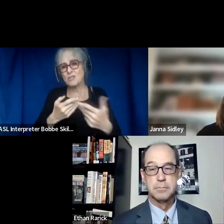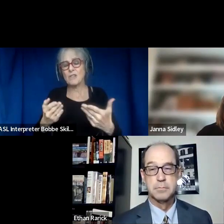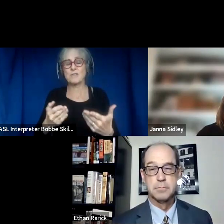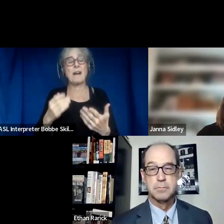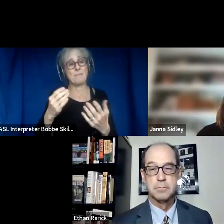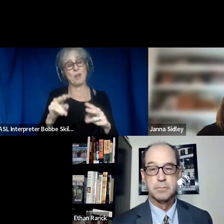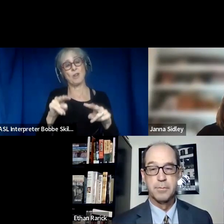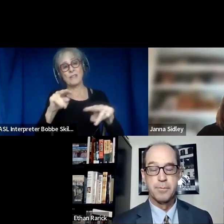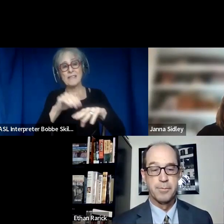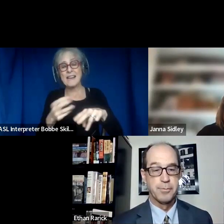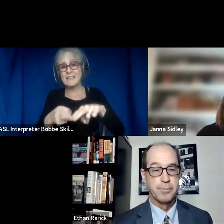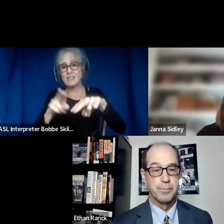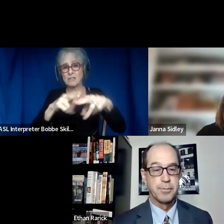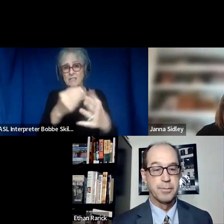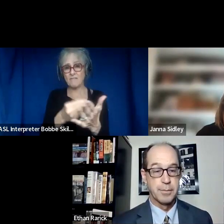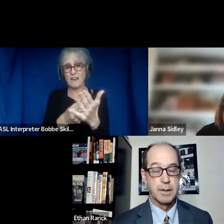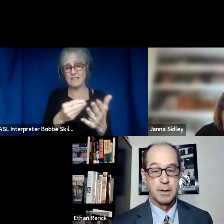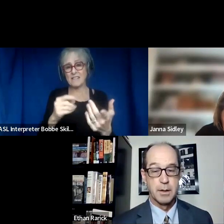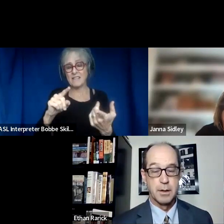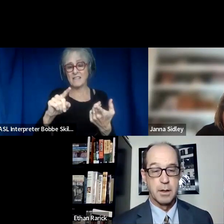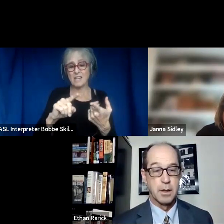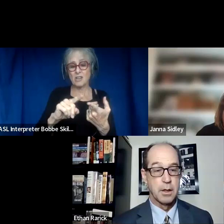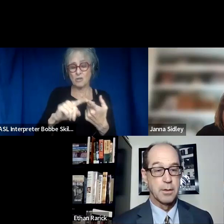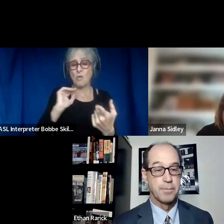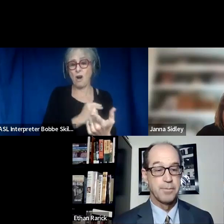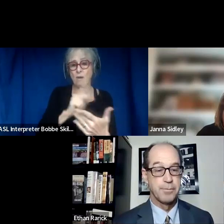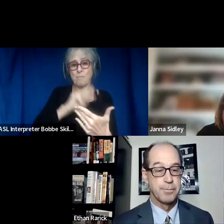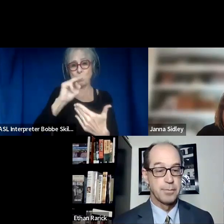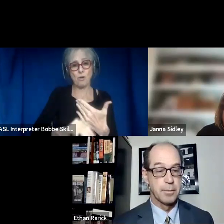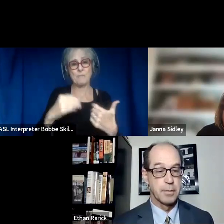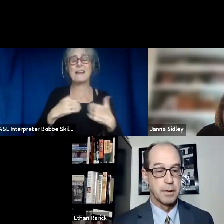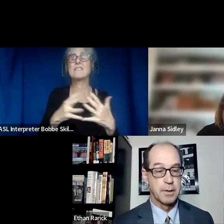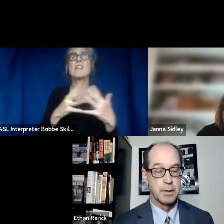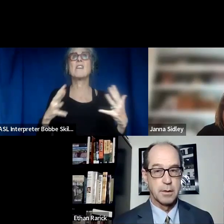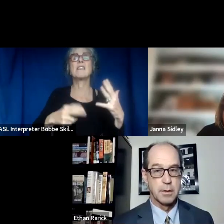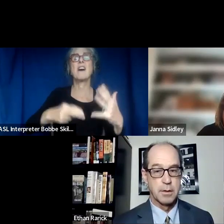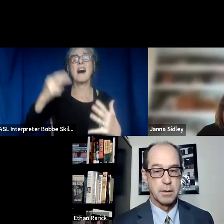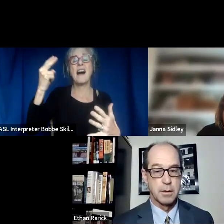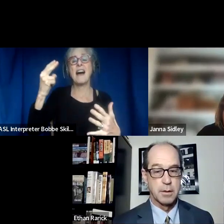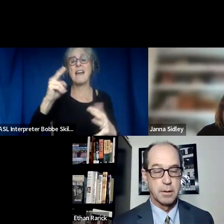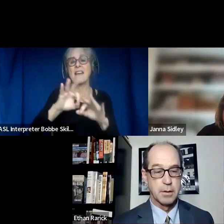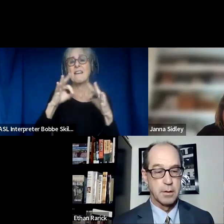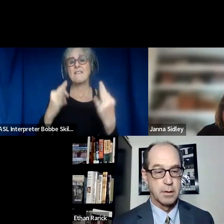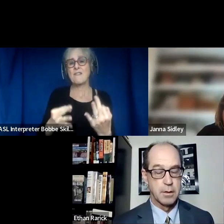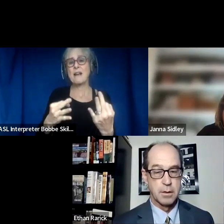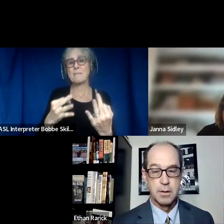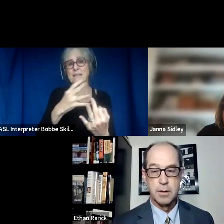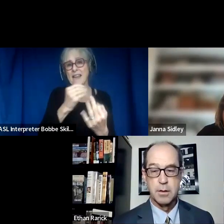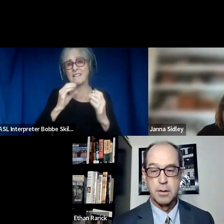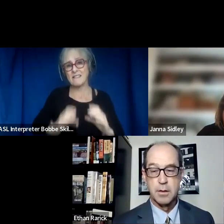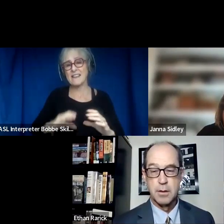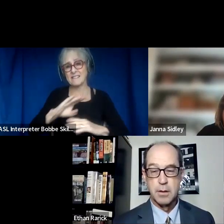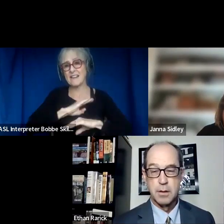increasing funding for our existing program, which has extremely high client and family satisfaction rates. You could please wrap up your comments. Thank